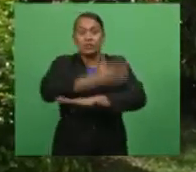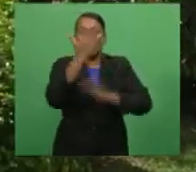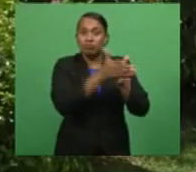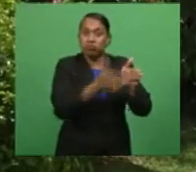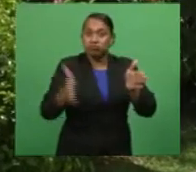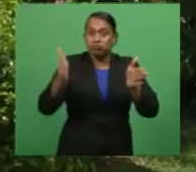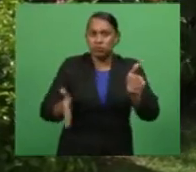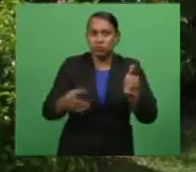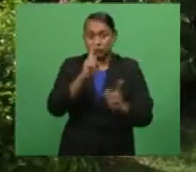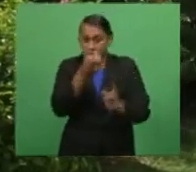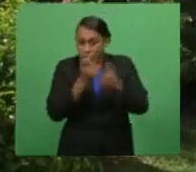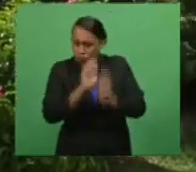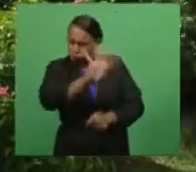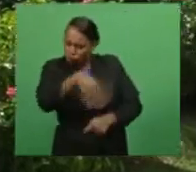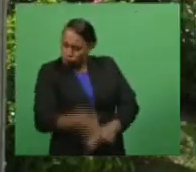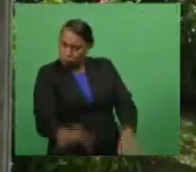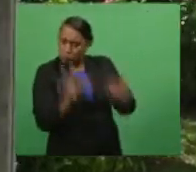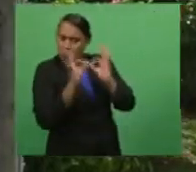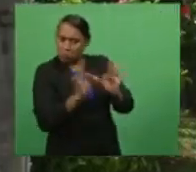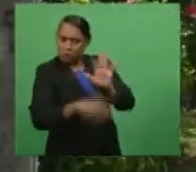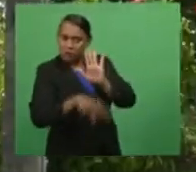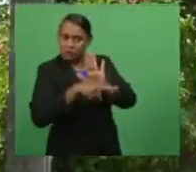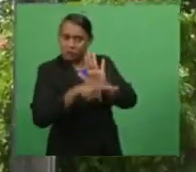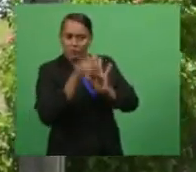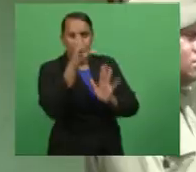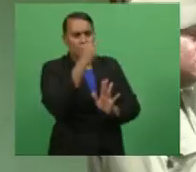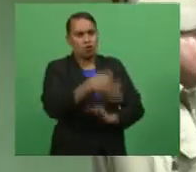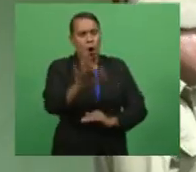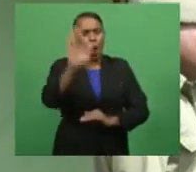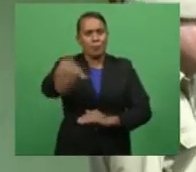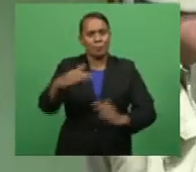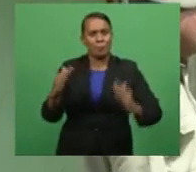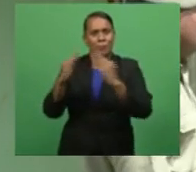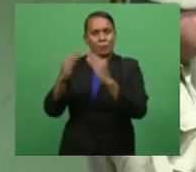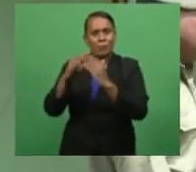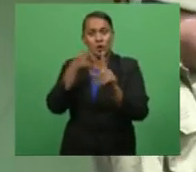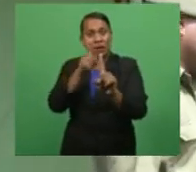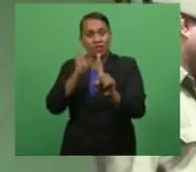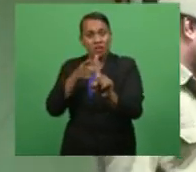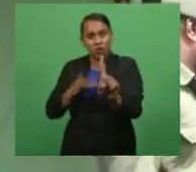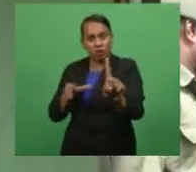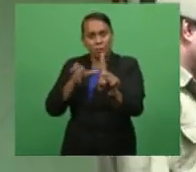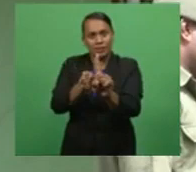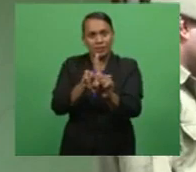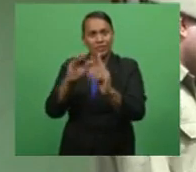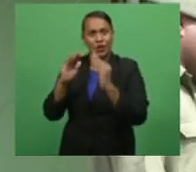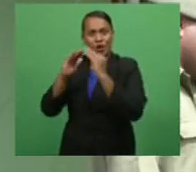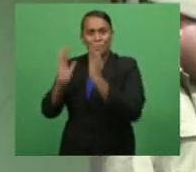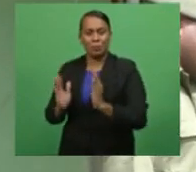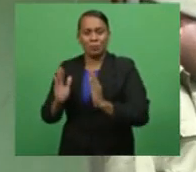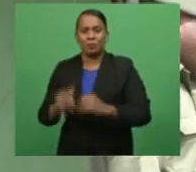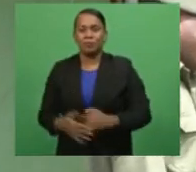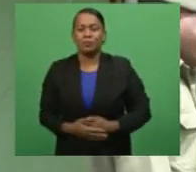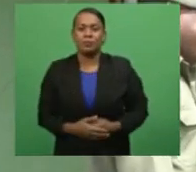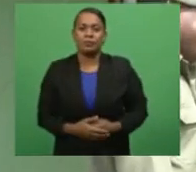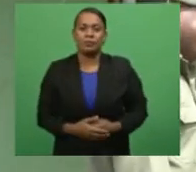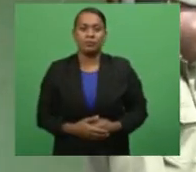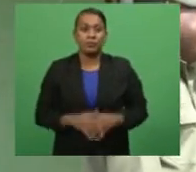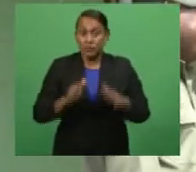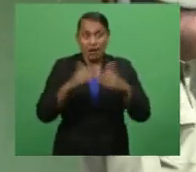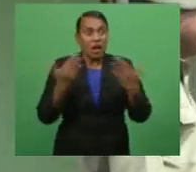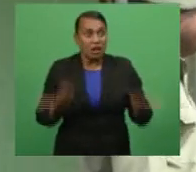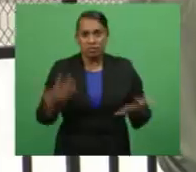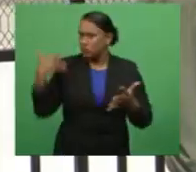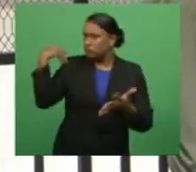they are negative, they'll be sent home to complete their quarantine period there. So far, none of them have